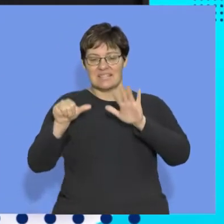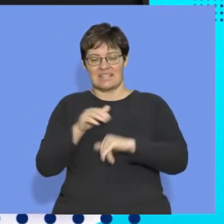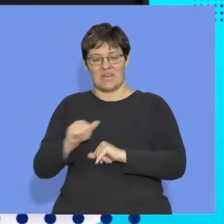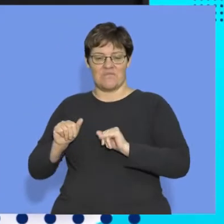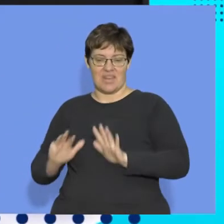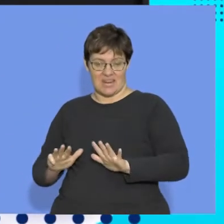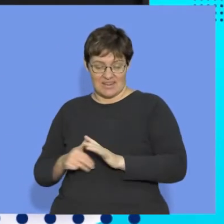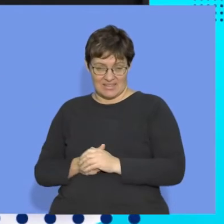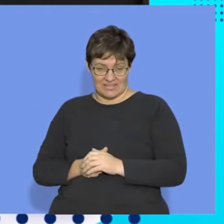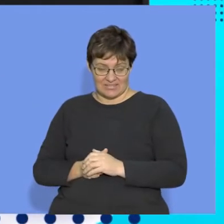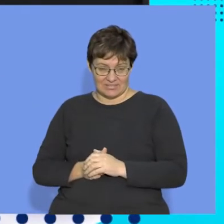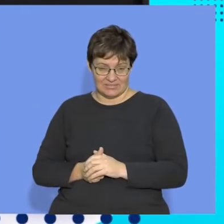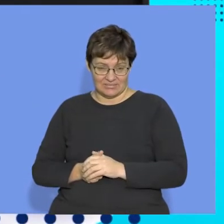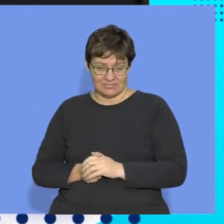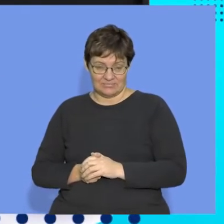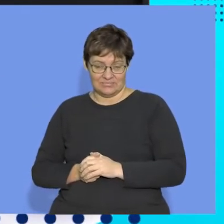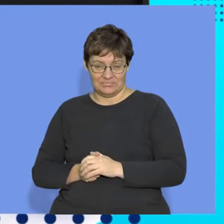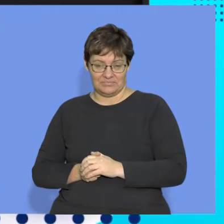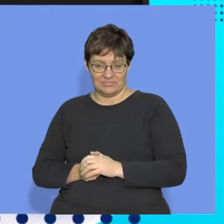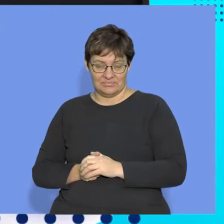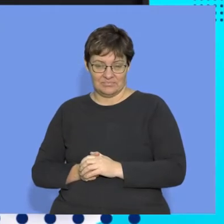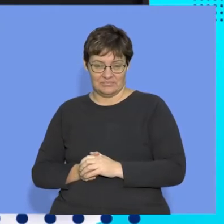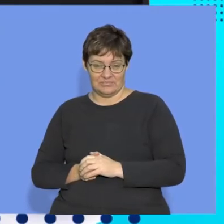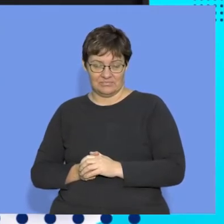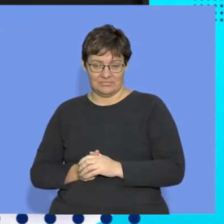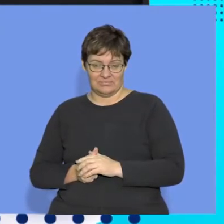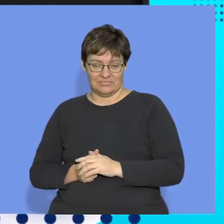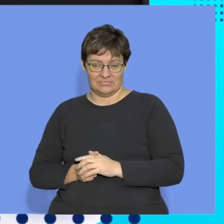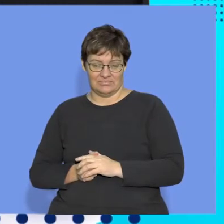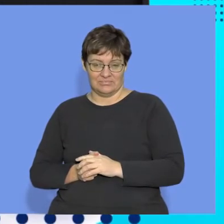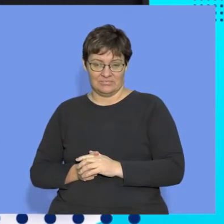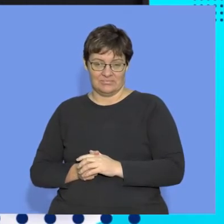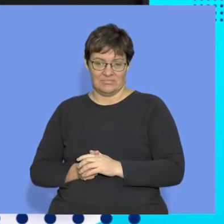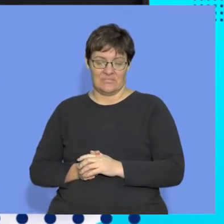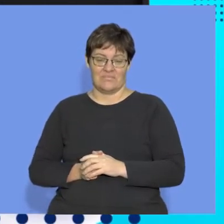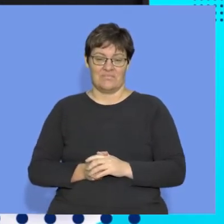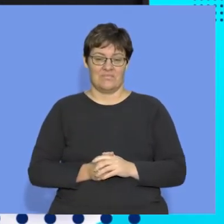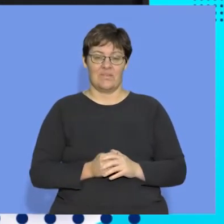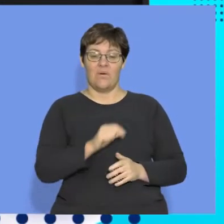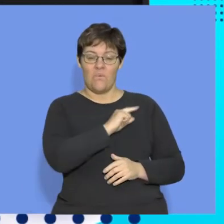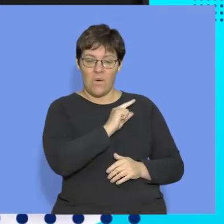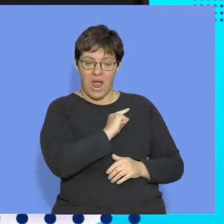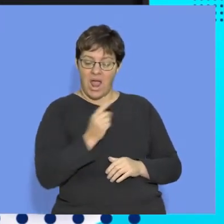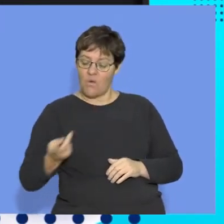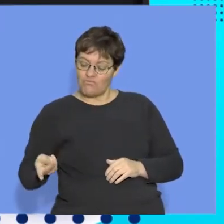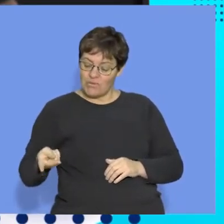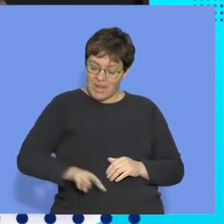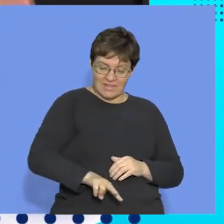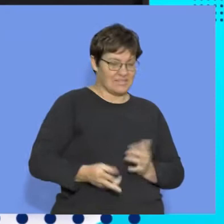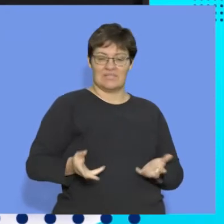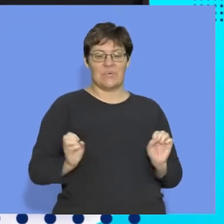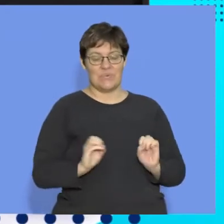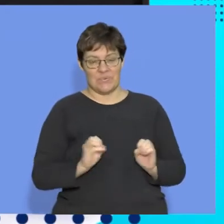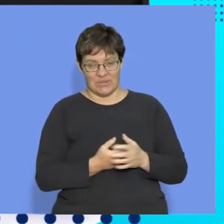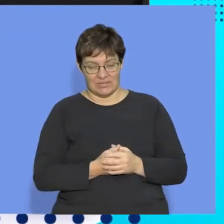changes? I don't have 10 balls anymore. I have 9. But how many blues? 6 blues now. Because I've not replaced